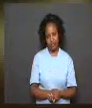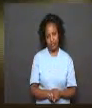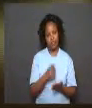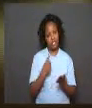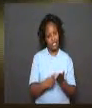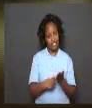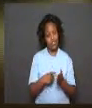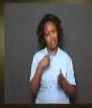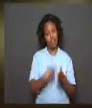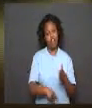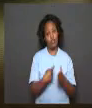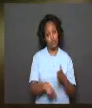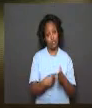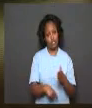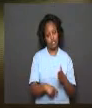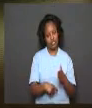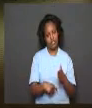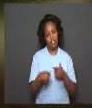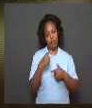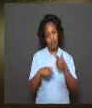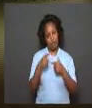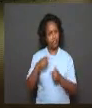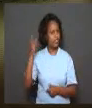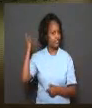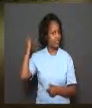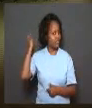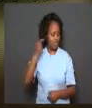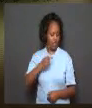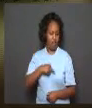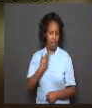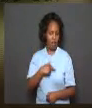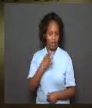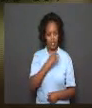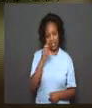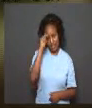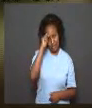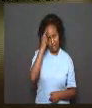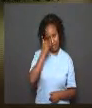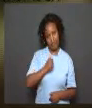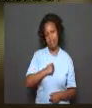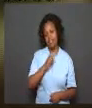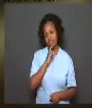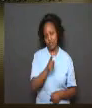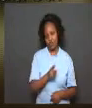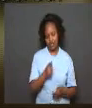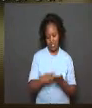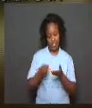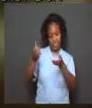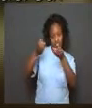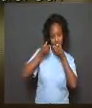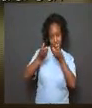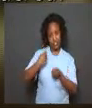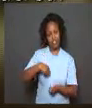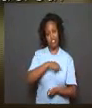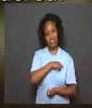These values come from ancient religions and beliefs that teach us that